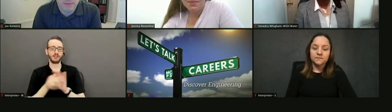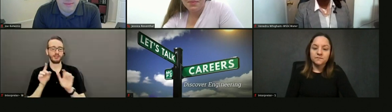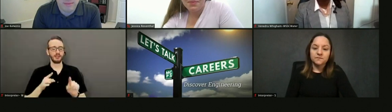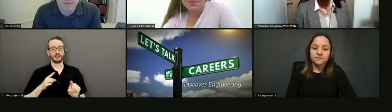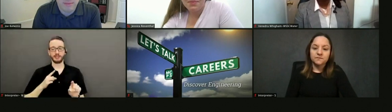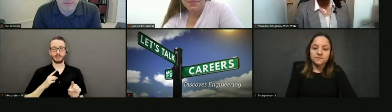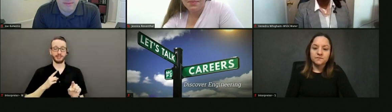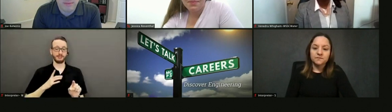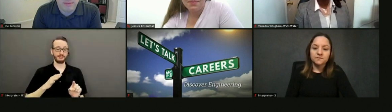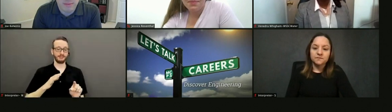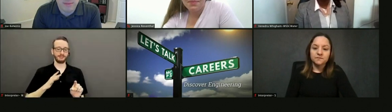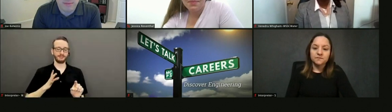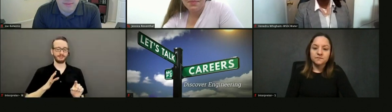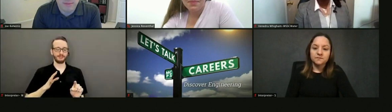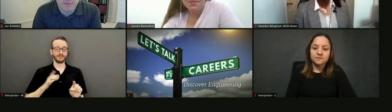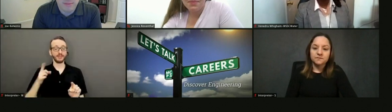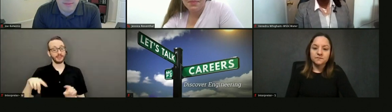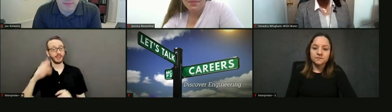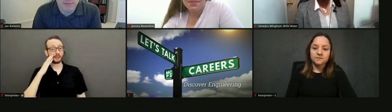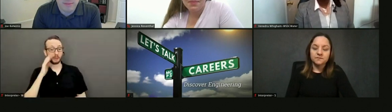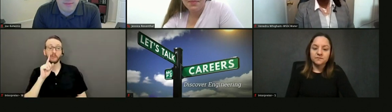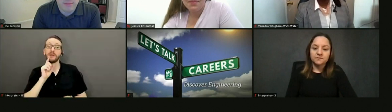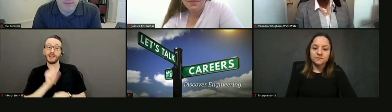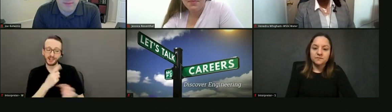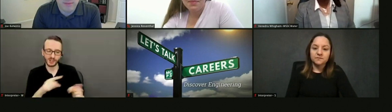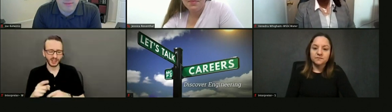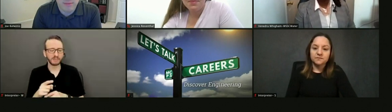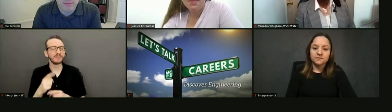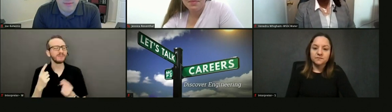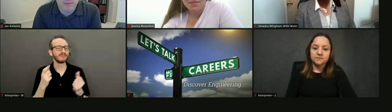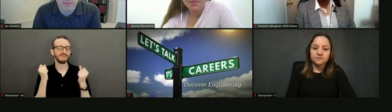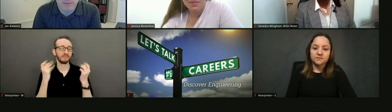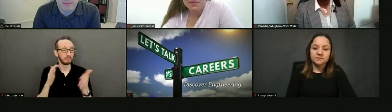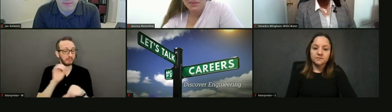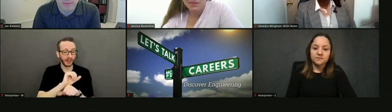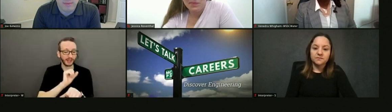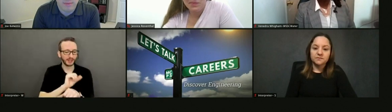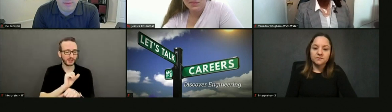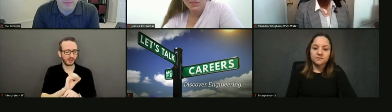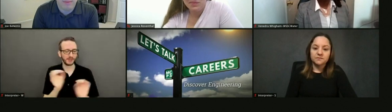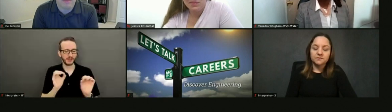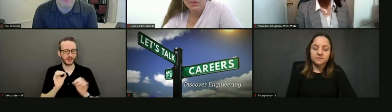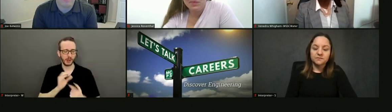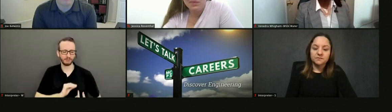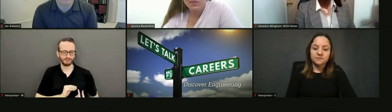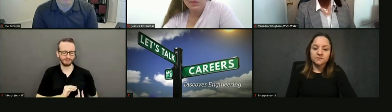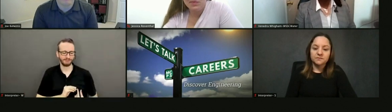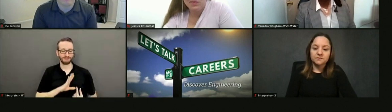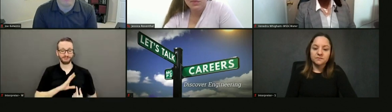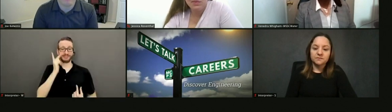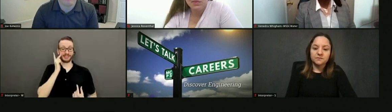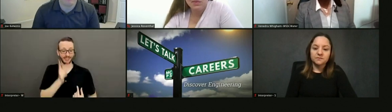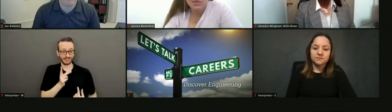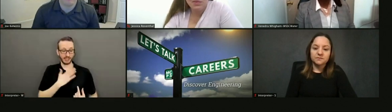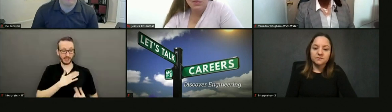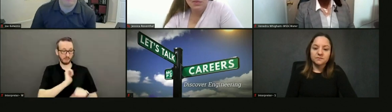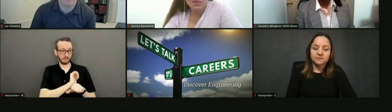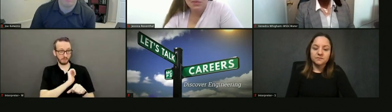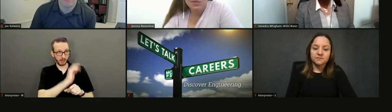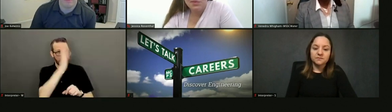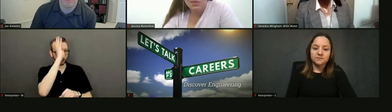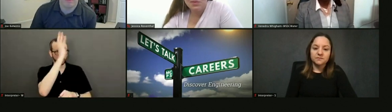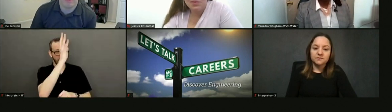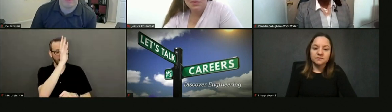that they'd be happy to hear, you know, exists. Because I feel like a lot of jobs, you don't get that real validation of seeing all the things that you wanted to create come